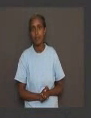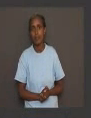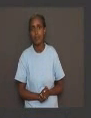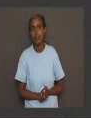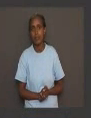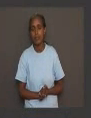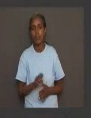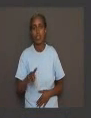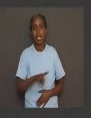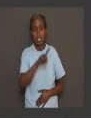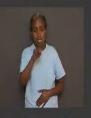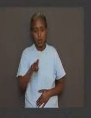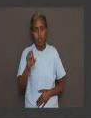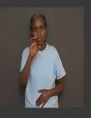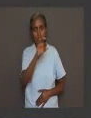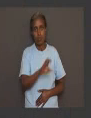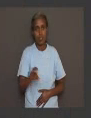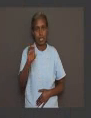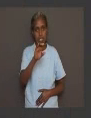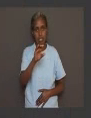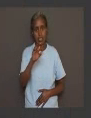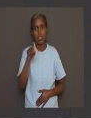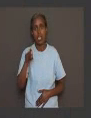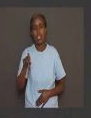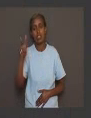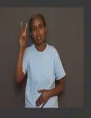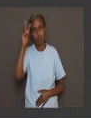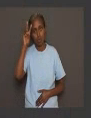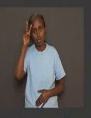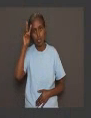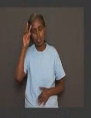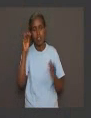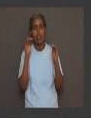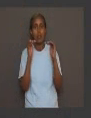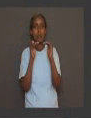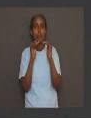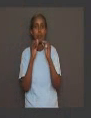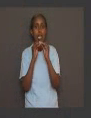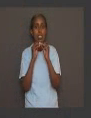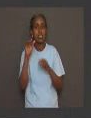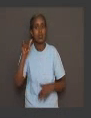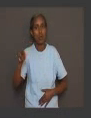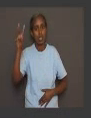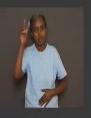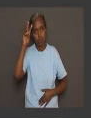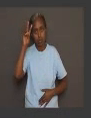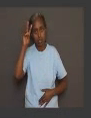The equation of a circle is x squared plus y